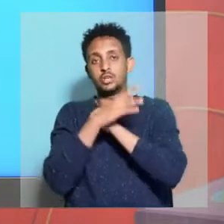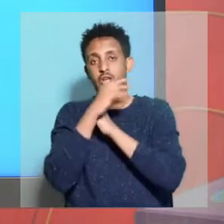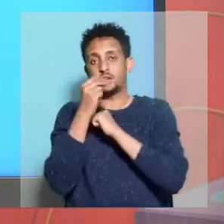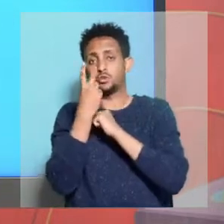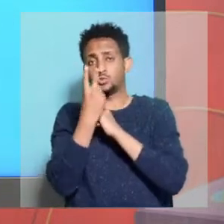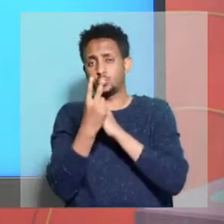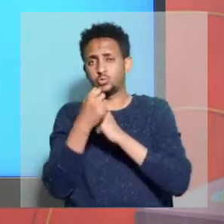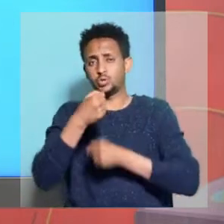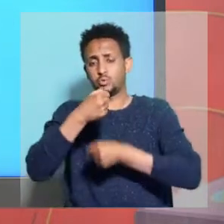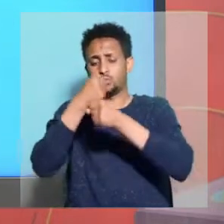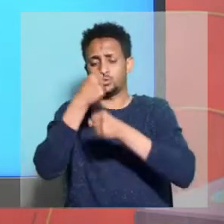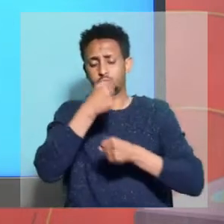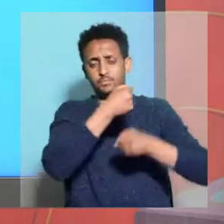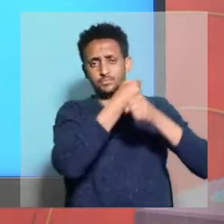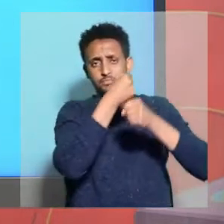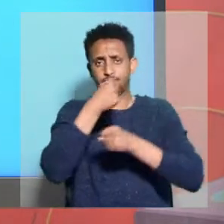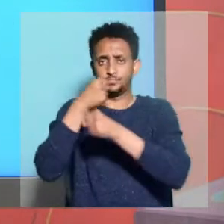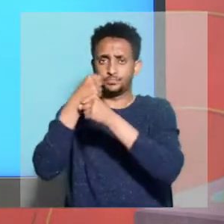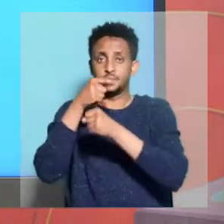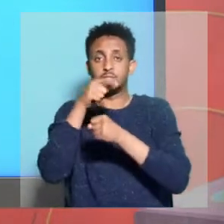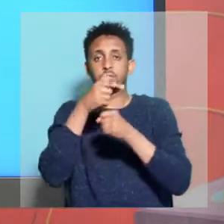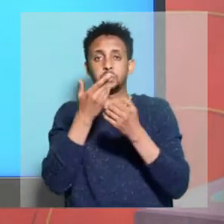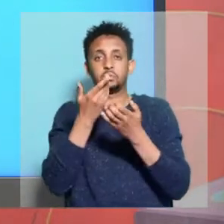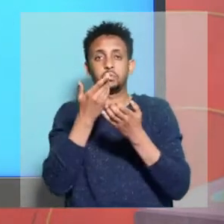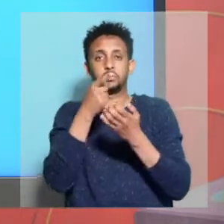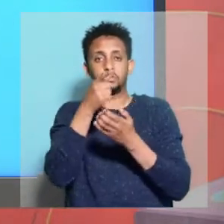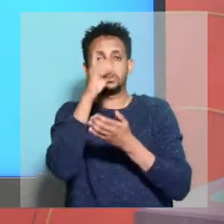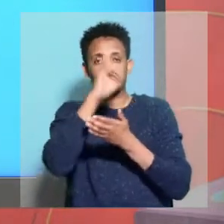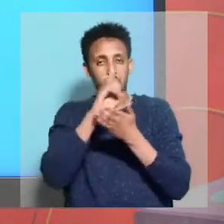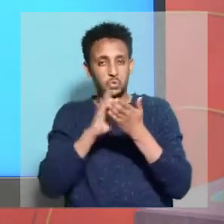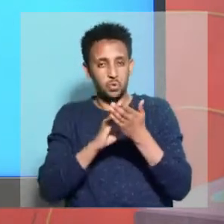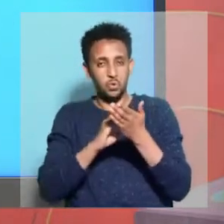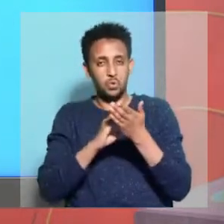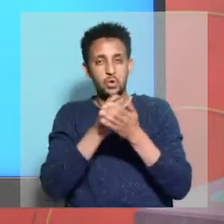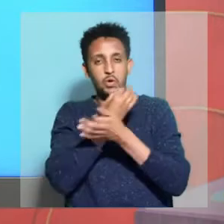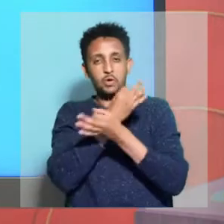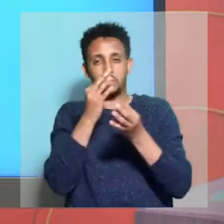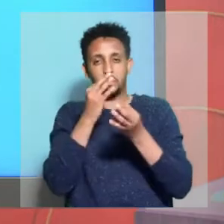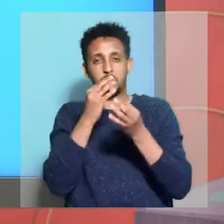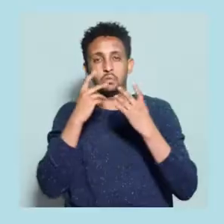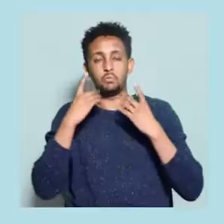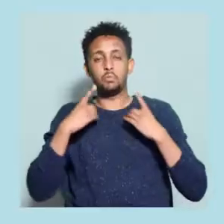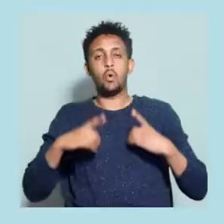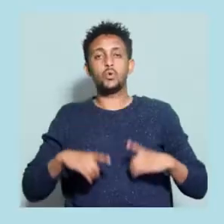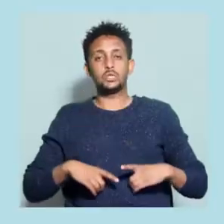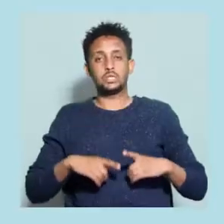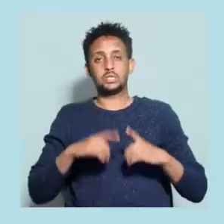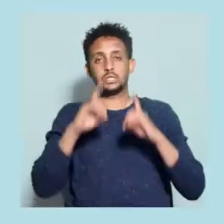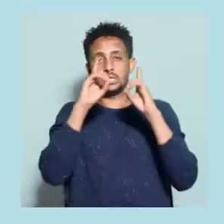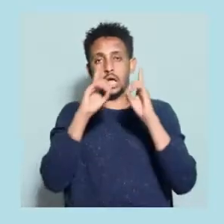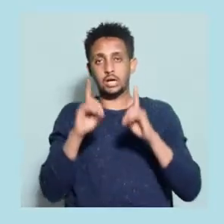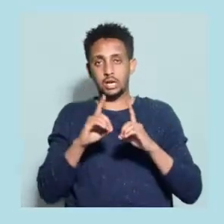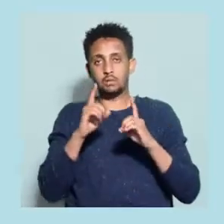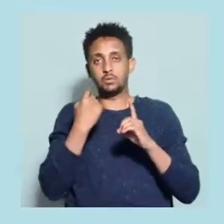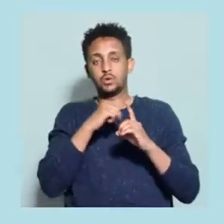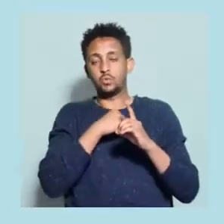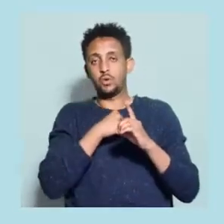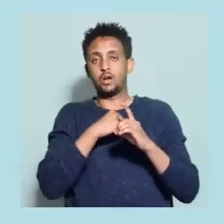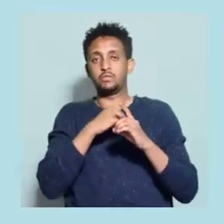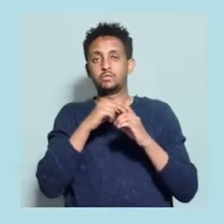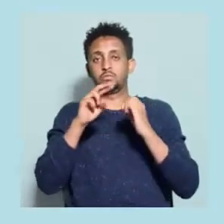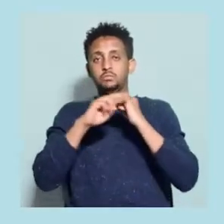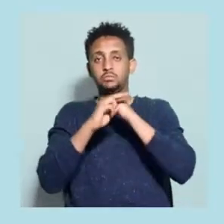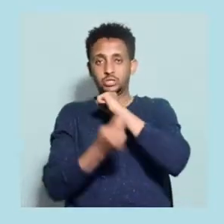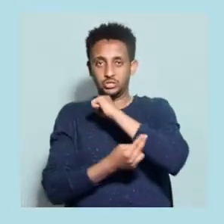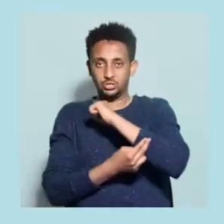there are two supports here. Therefore, you should have to draw the free body diagram like this. Here you do have the bridge,